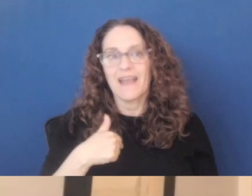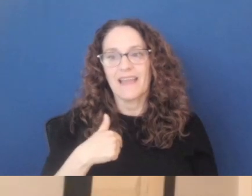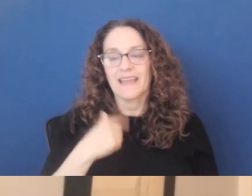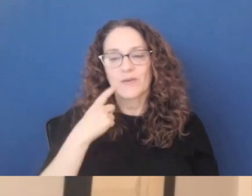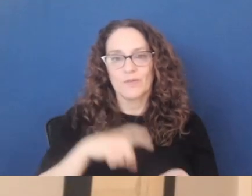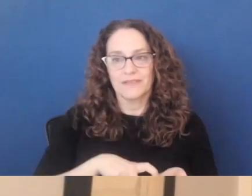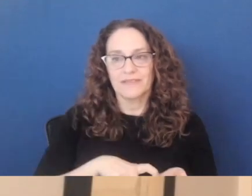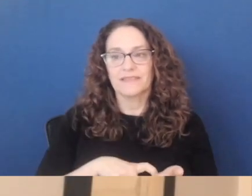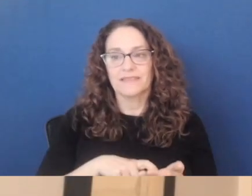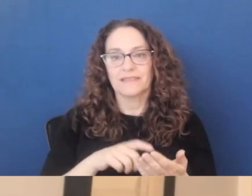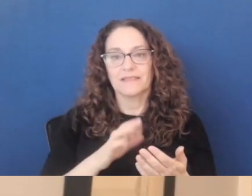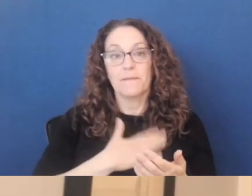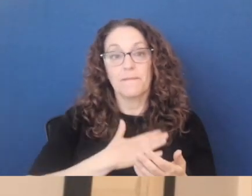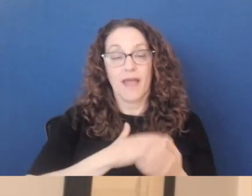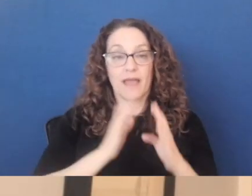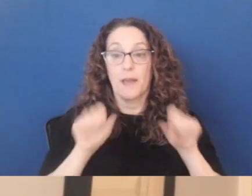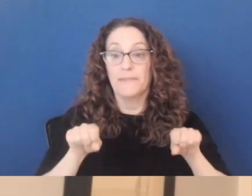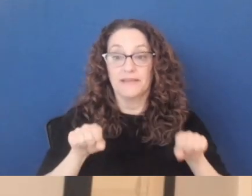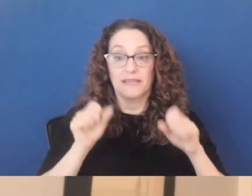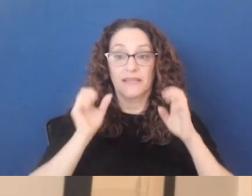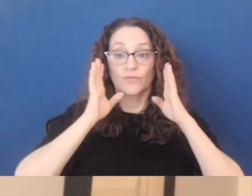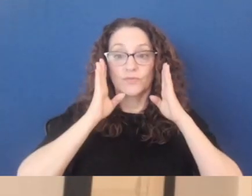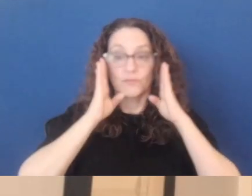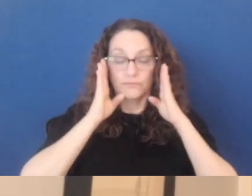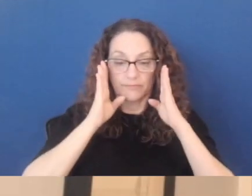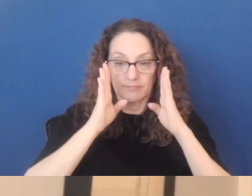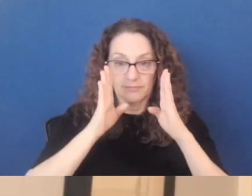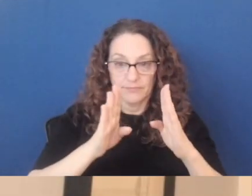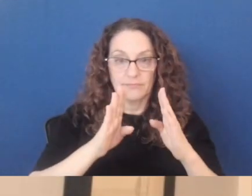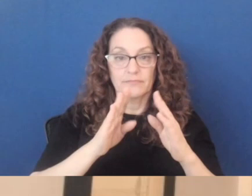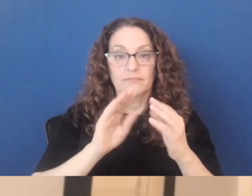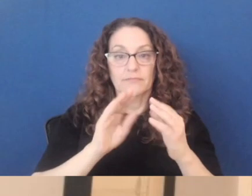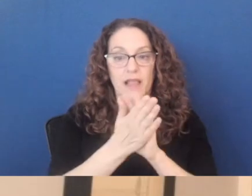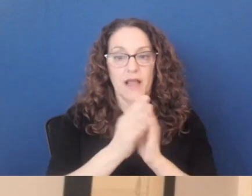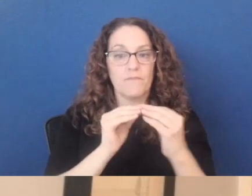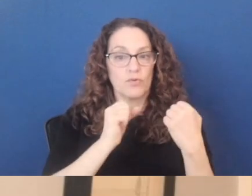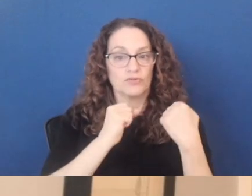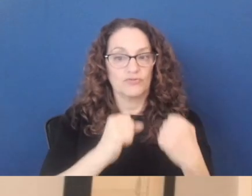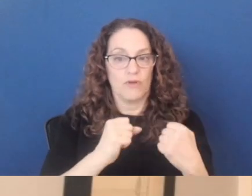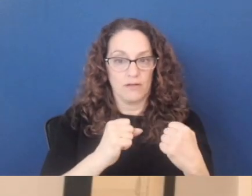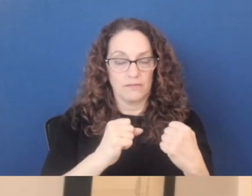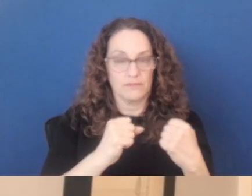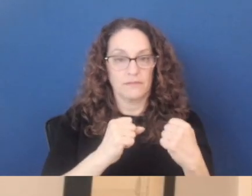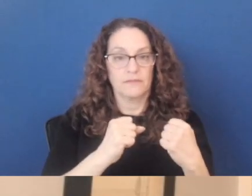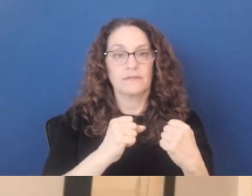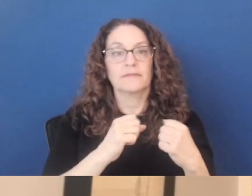as concentration gets stronger and the reward of a concentrated mind